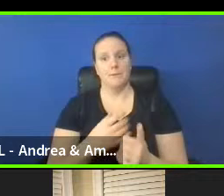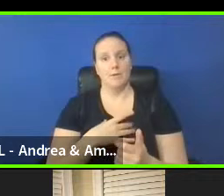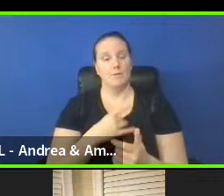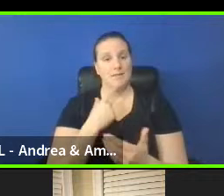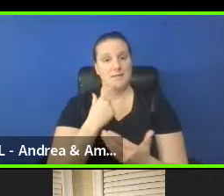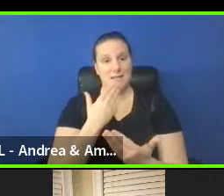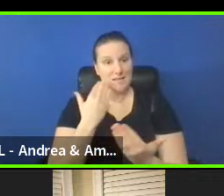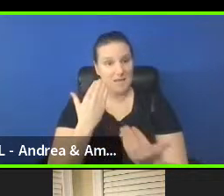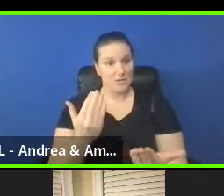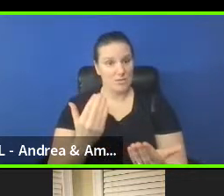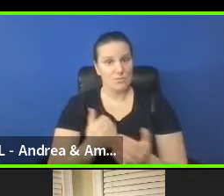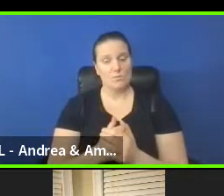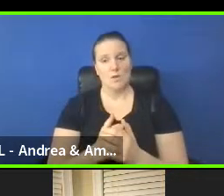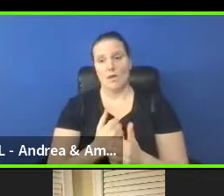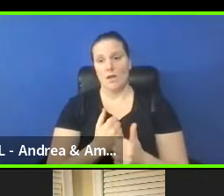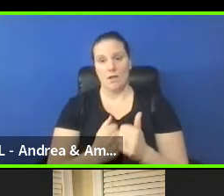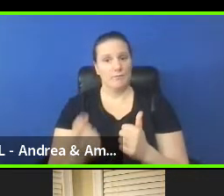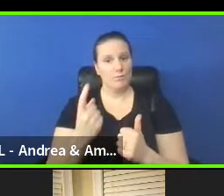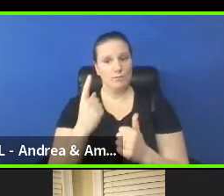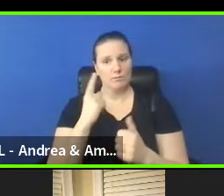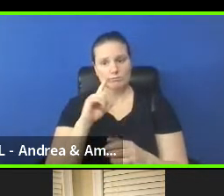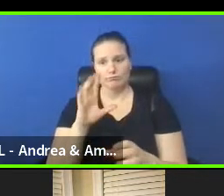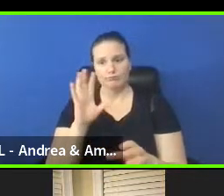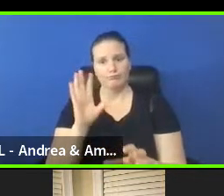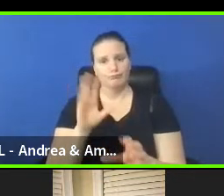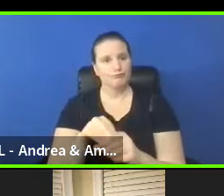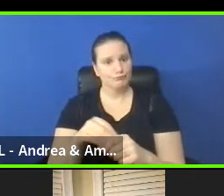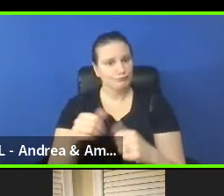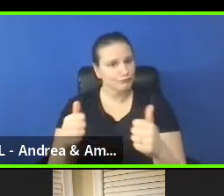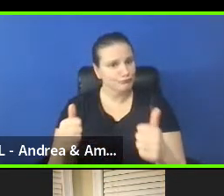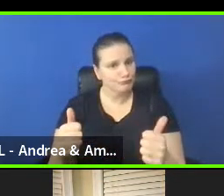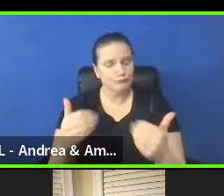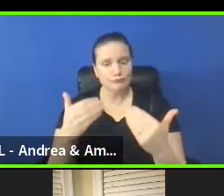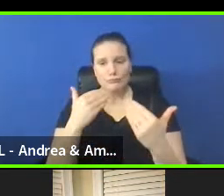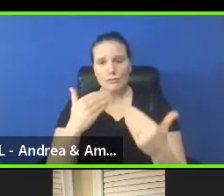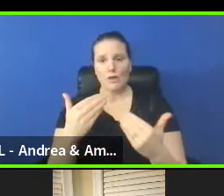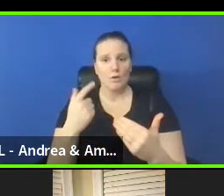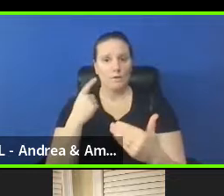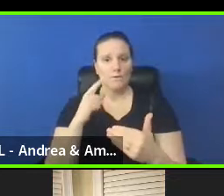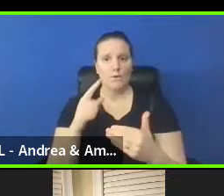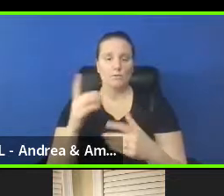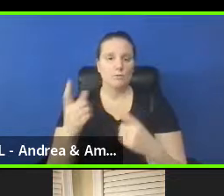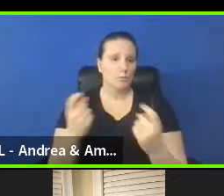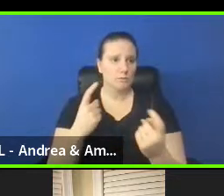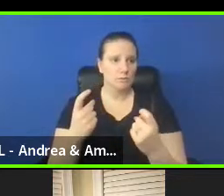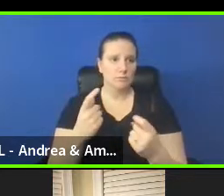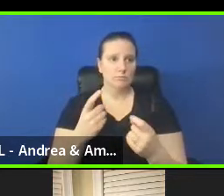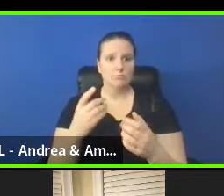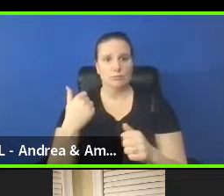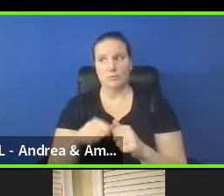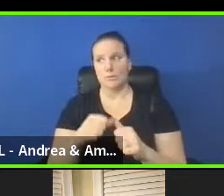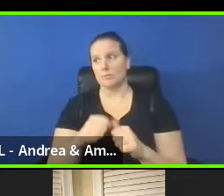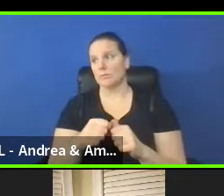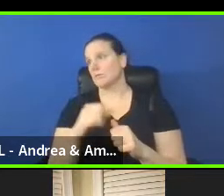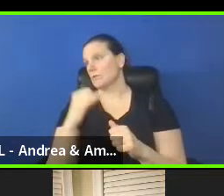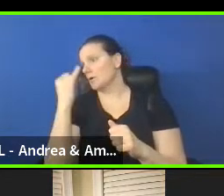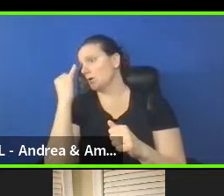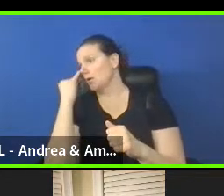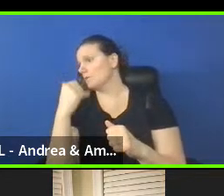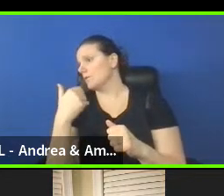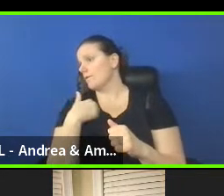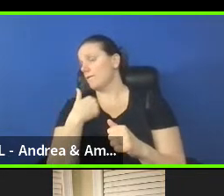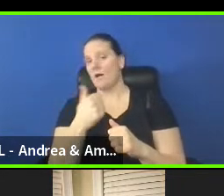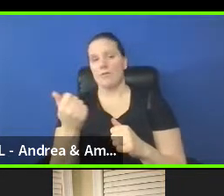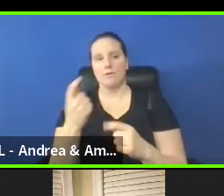say thank you, everyone, for your participation. Thank you for your questions. Please remember, if you have